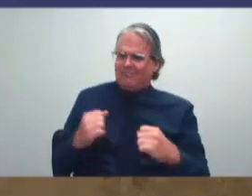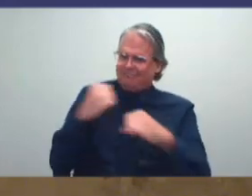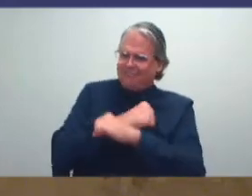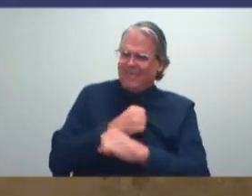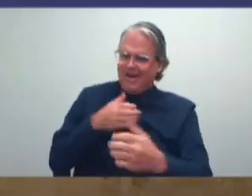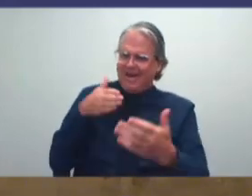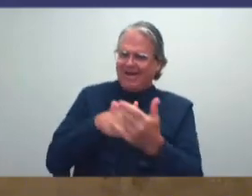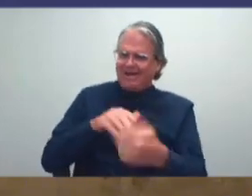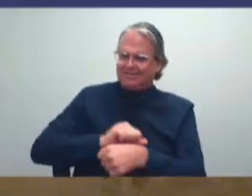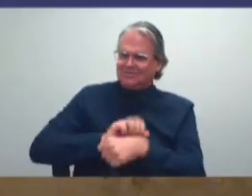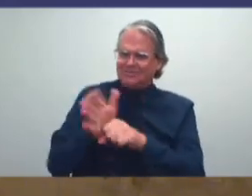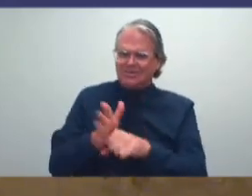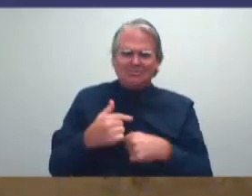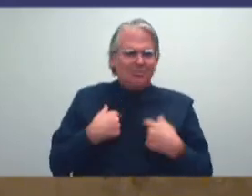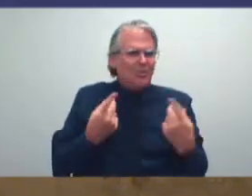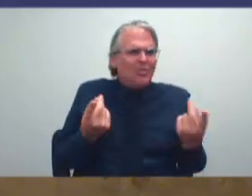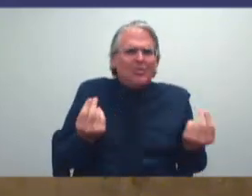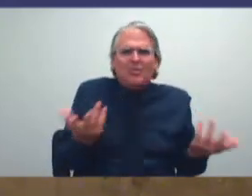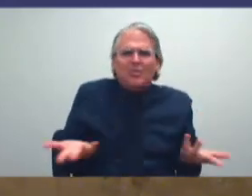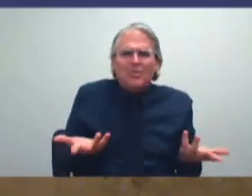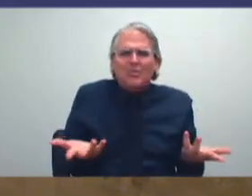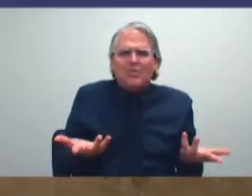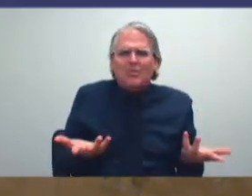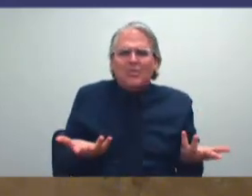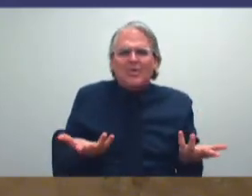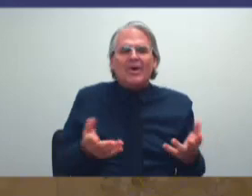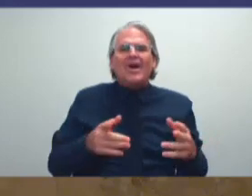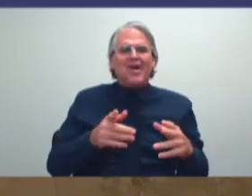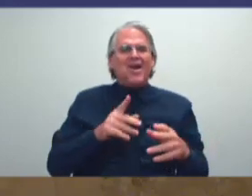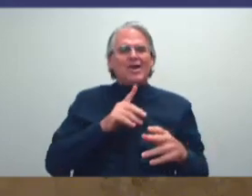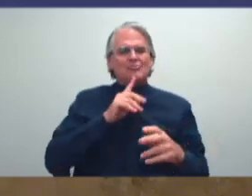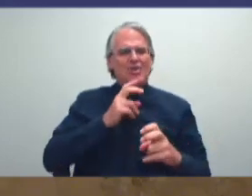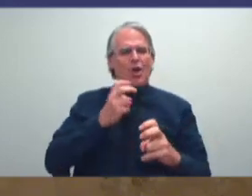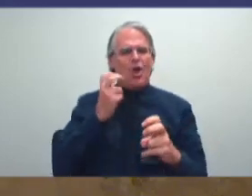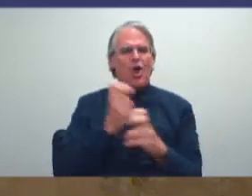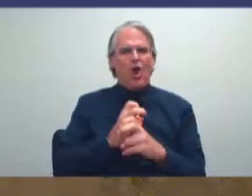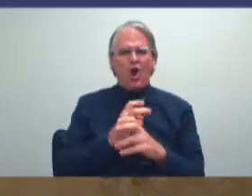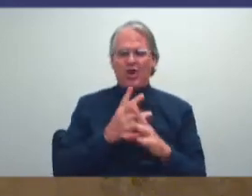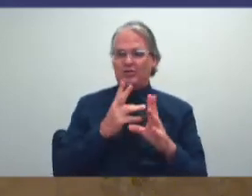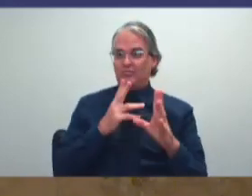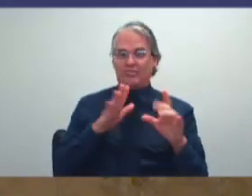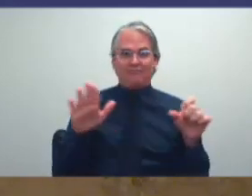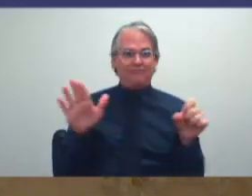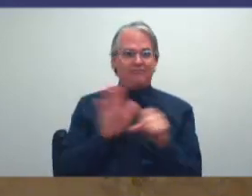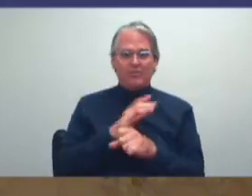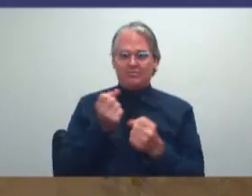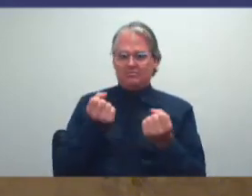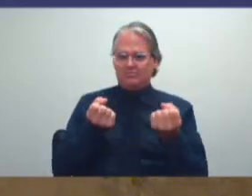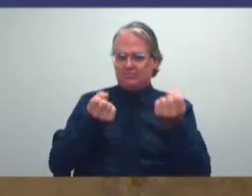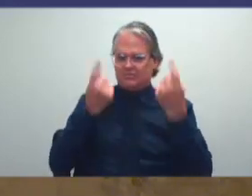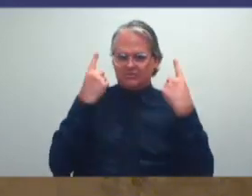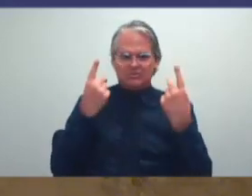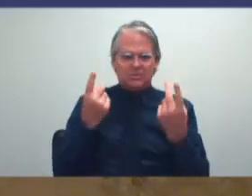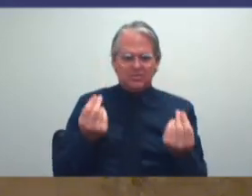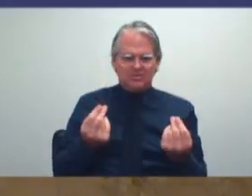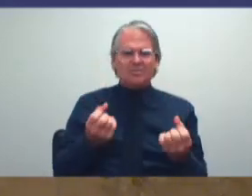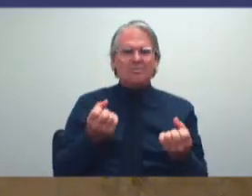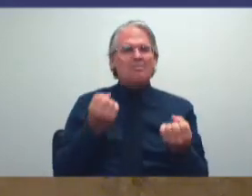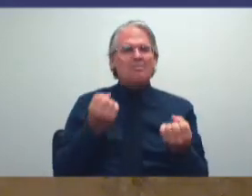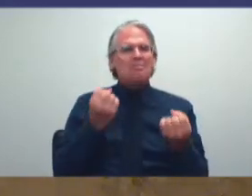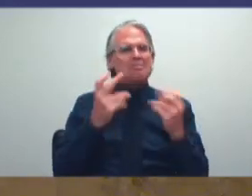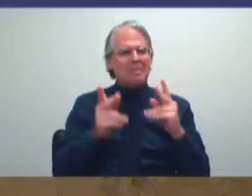a virus, so it's very hard to see and wrap your head around. But everyone kept saying, Mayor Sheevy, what can I do for our community? What can I do for our